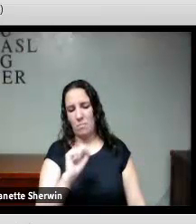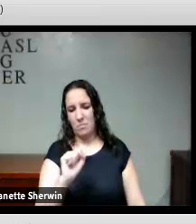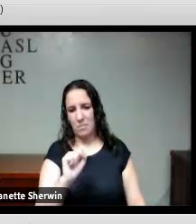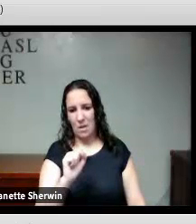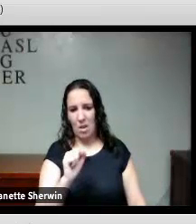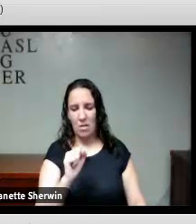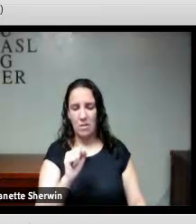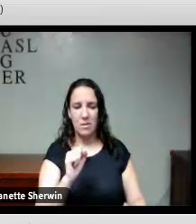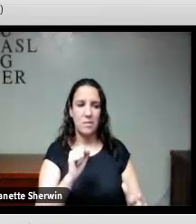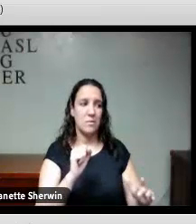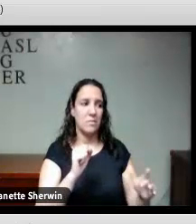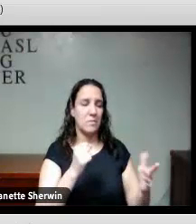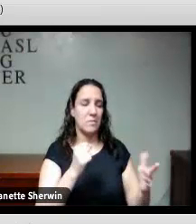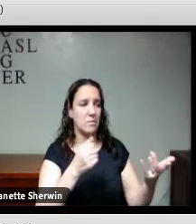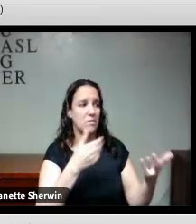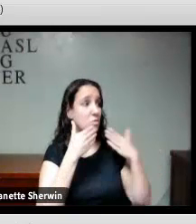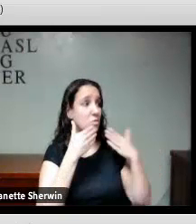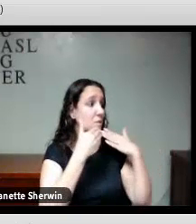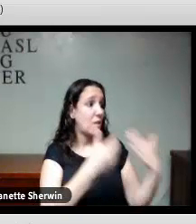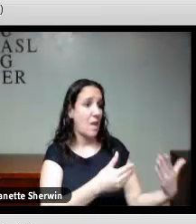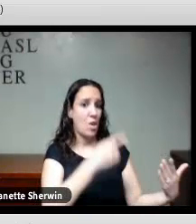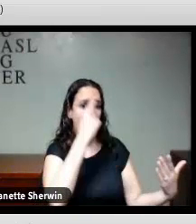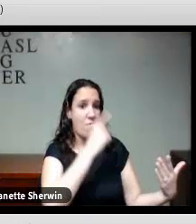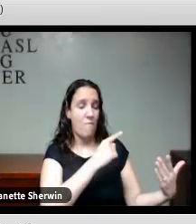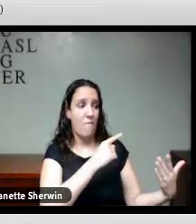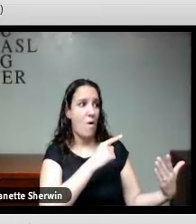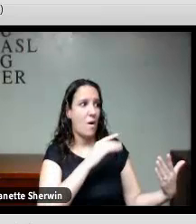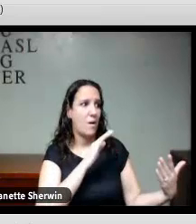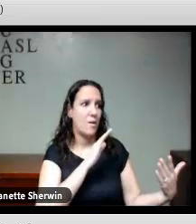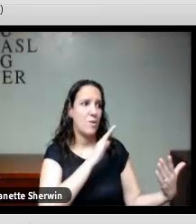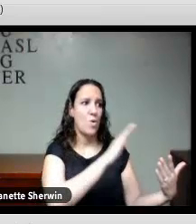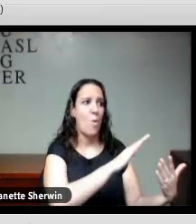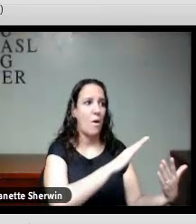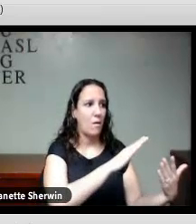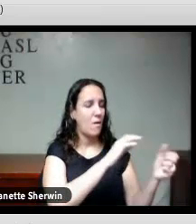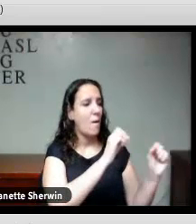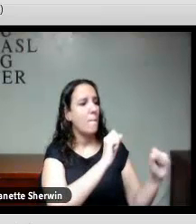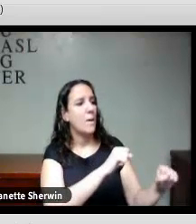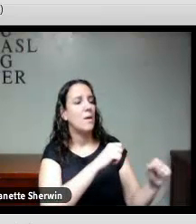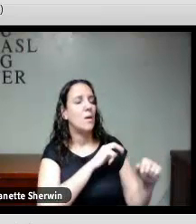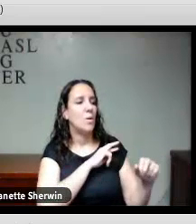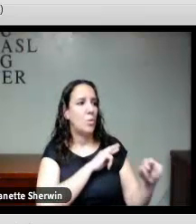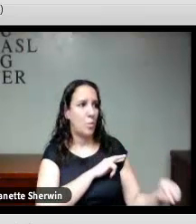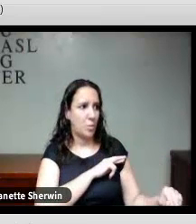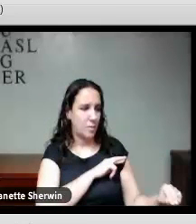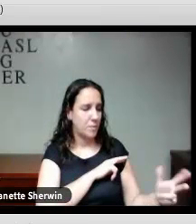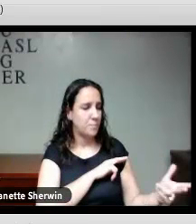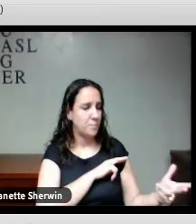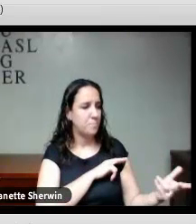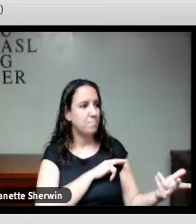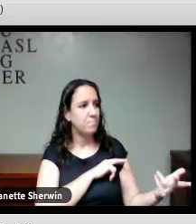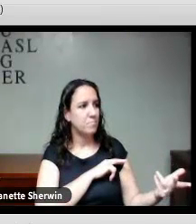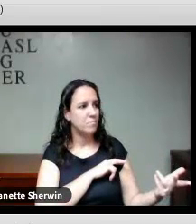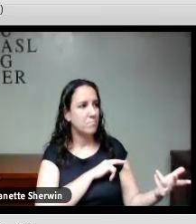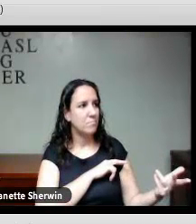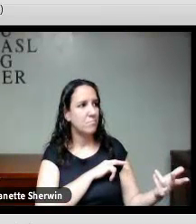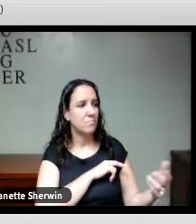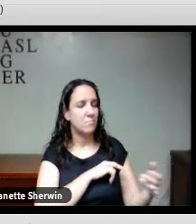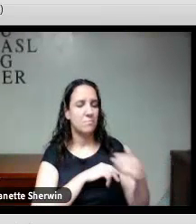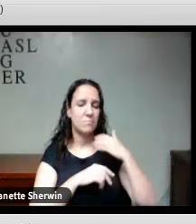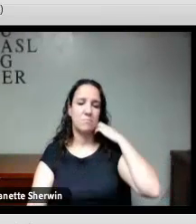for your Zen-like feelings or whatever it might be. Find a phrase that works